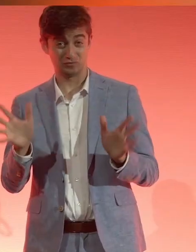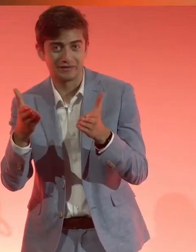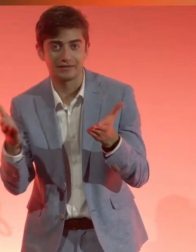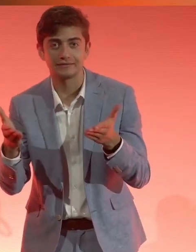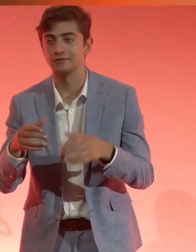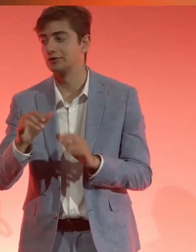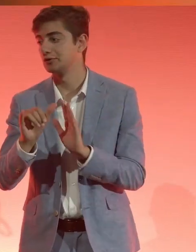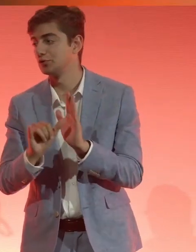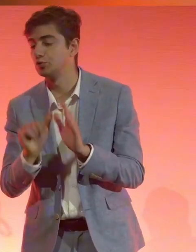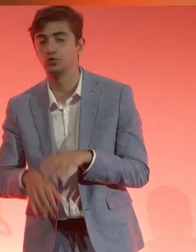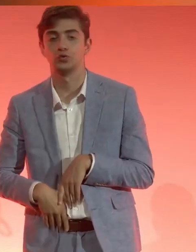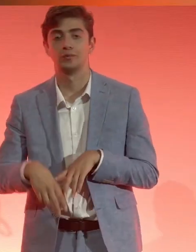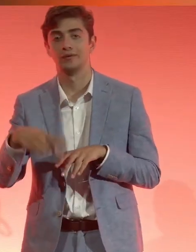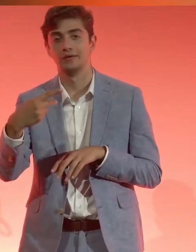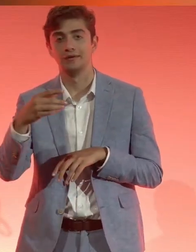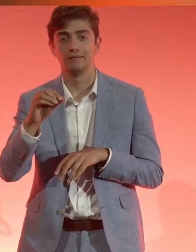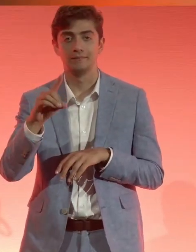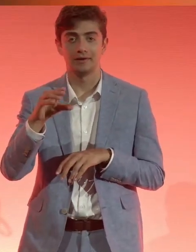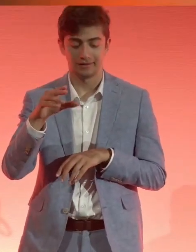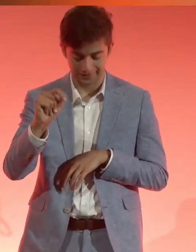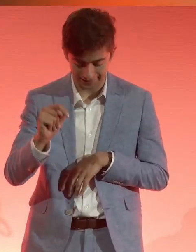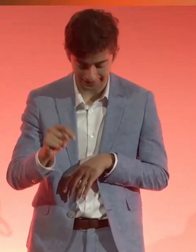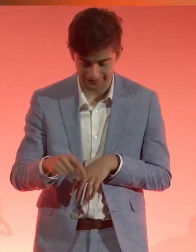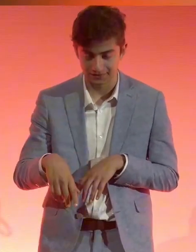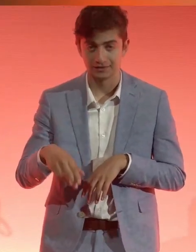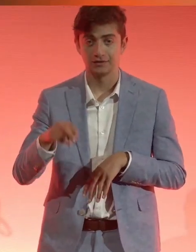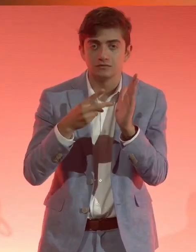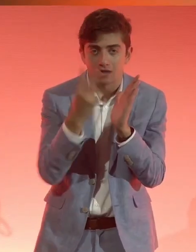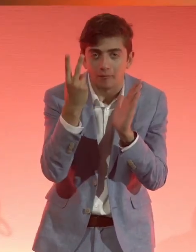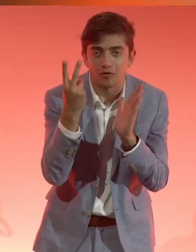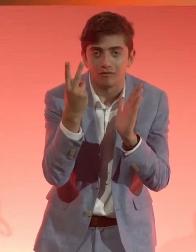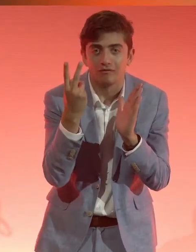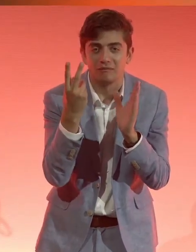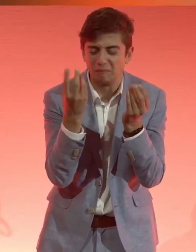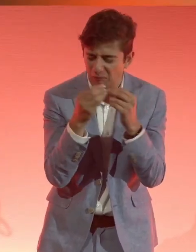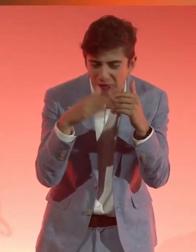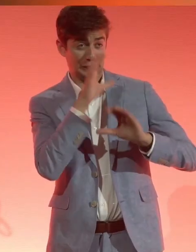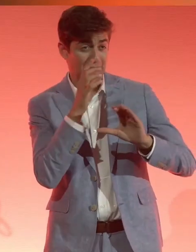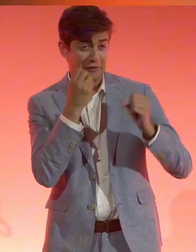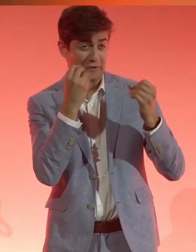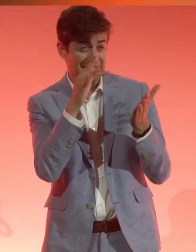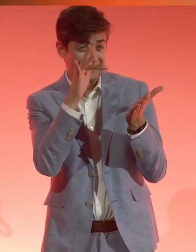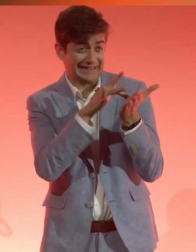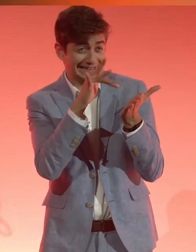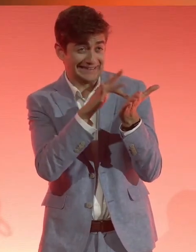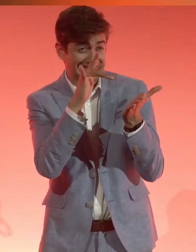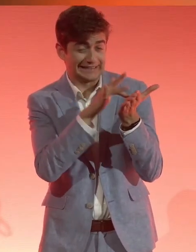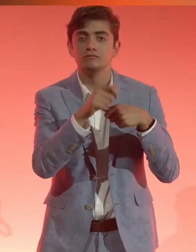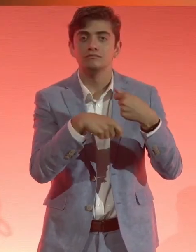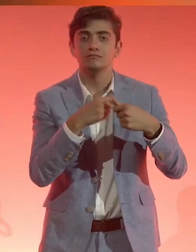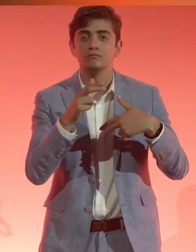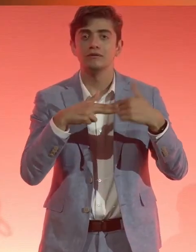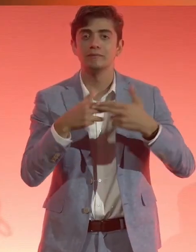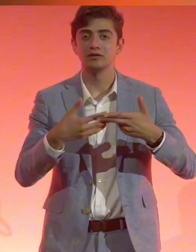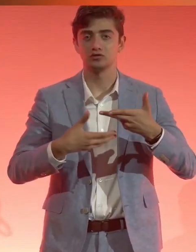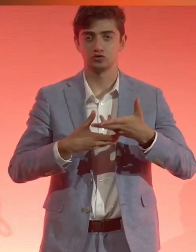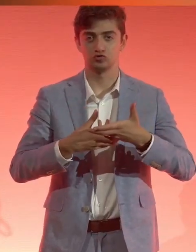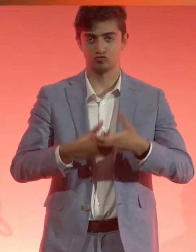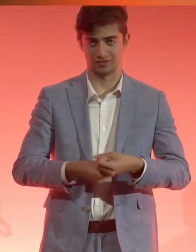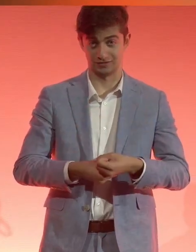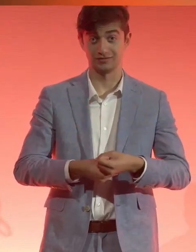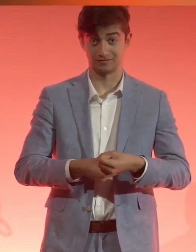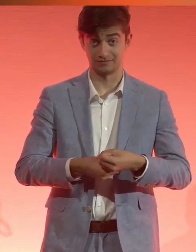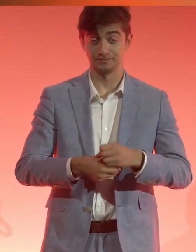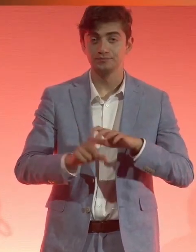YouTube, podcasts, newsletters, more than doubled. We did not chase clicks. We built trust. We showed up where